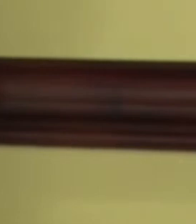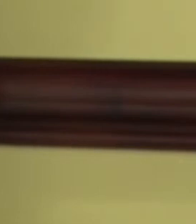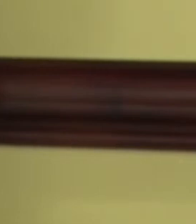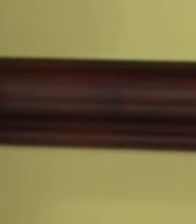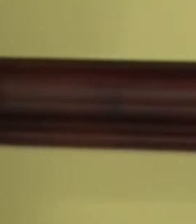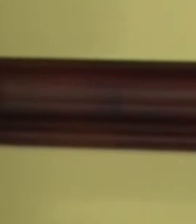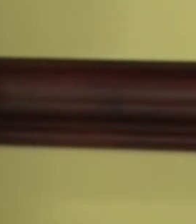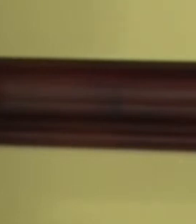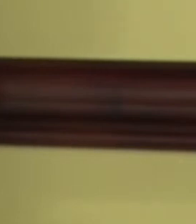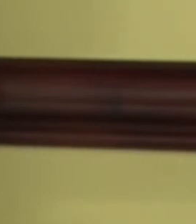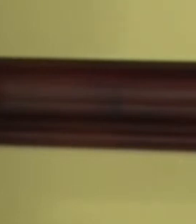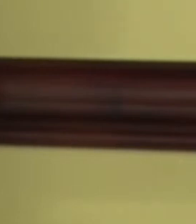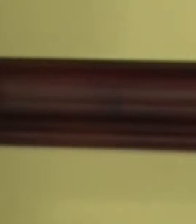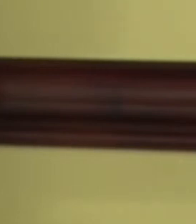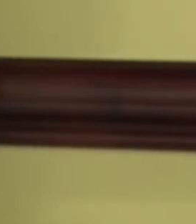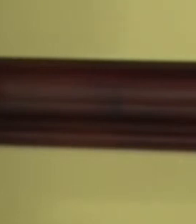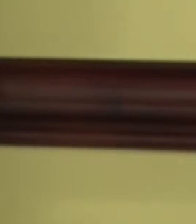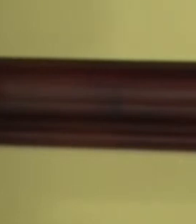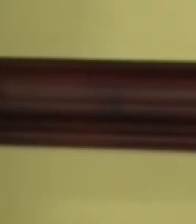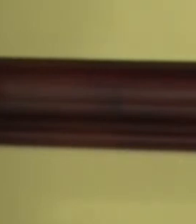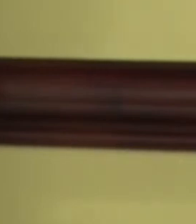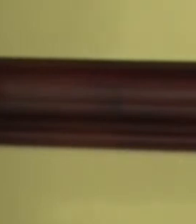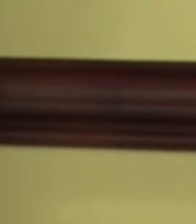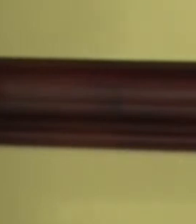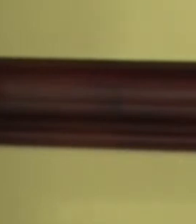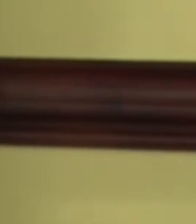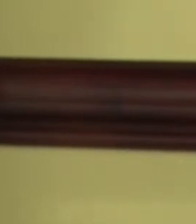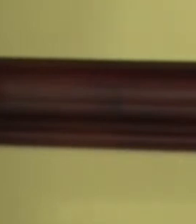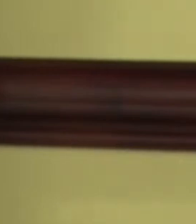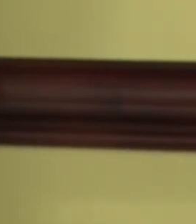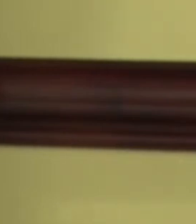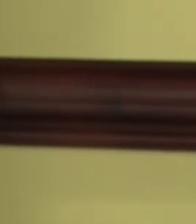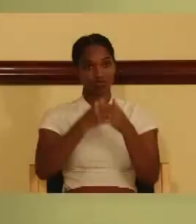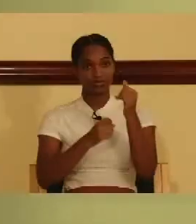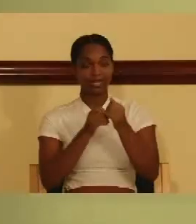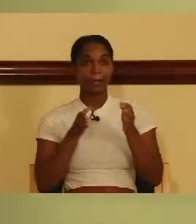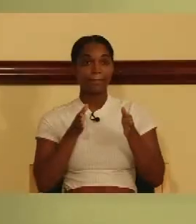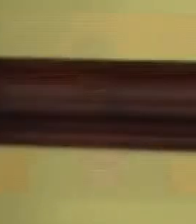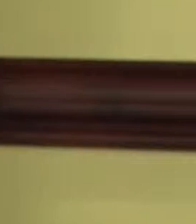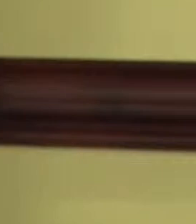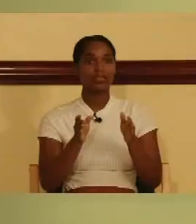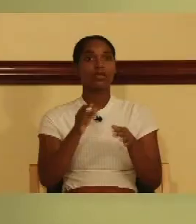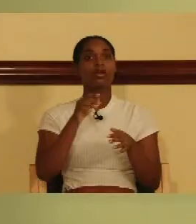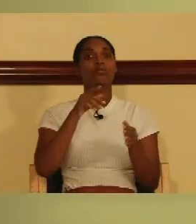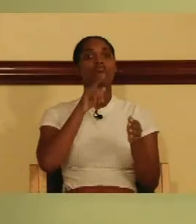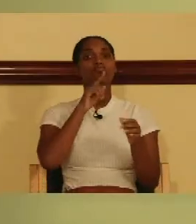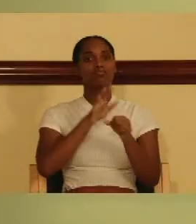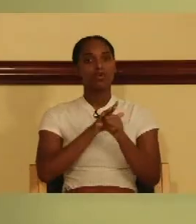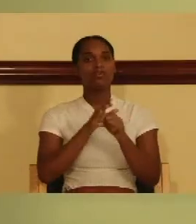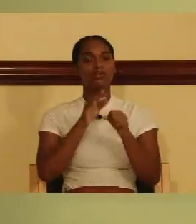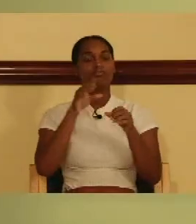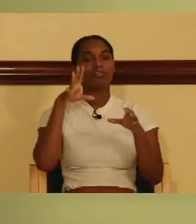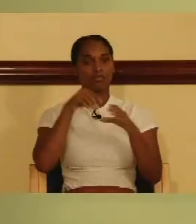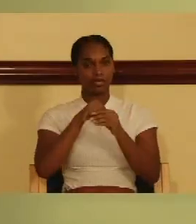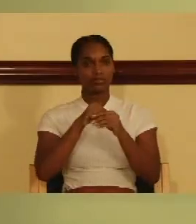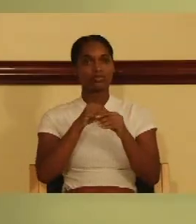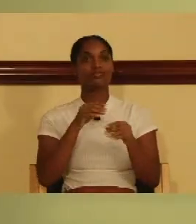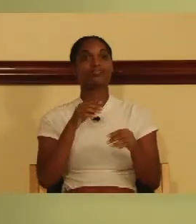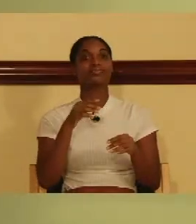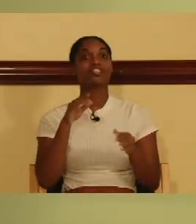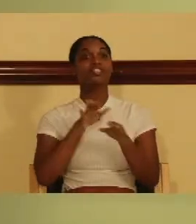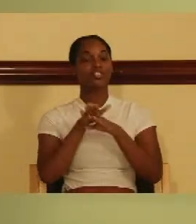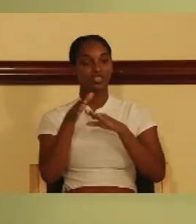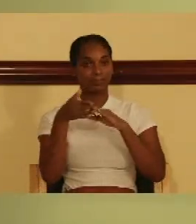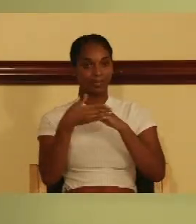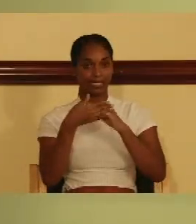and Job Creation, Heart NSTA Trust, PATH, Proven Investment or Proven Wealth, the Jamaica